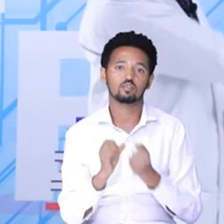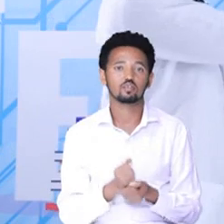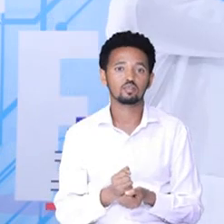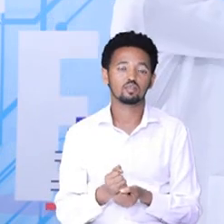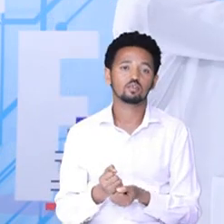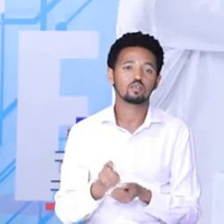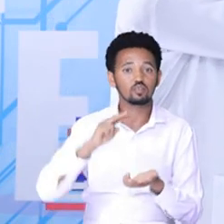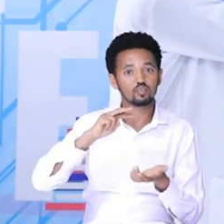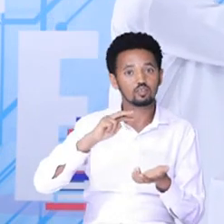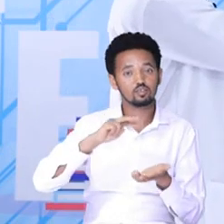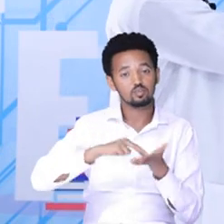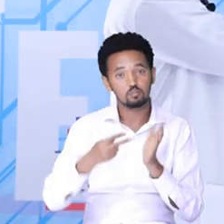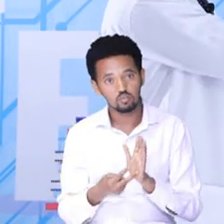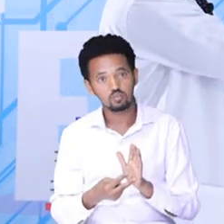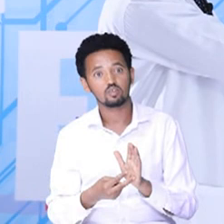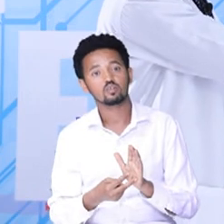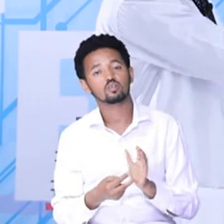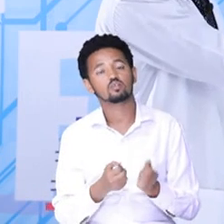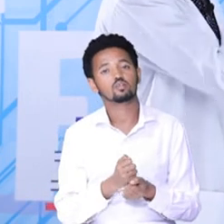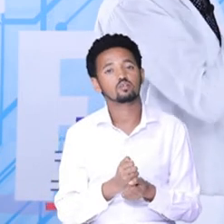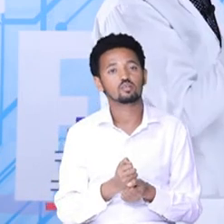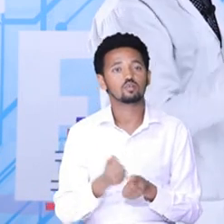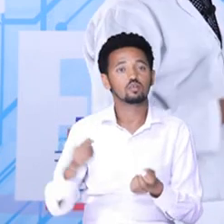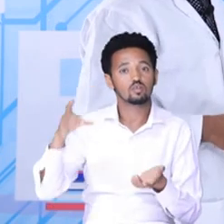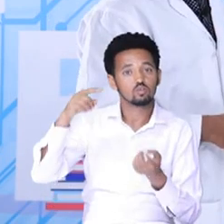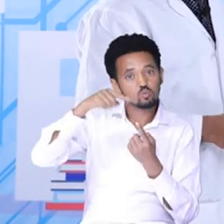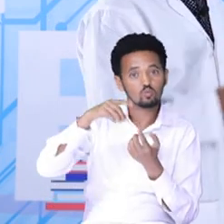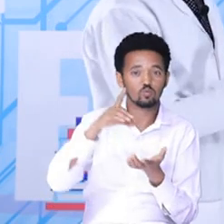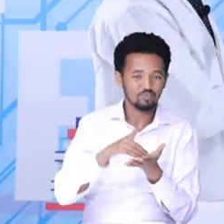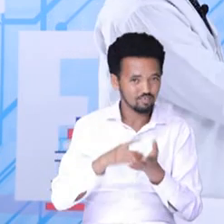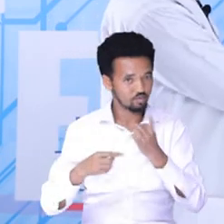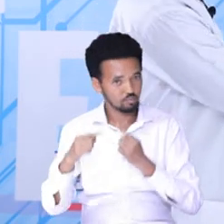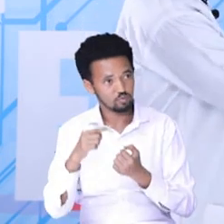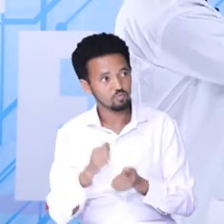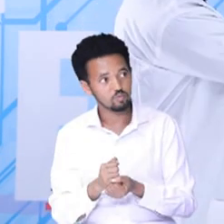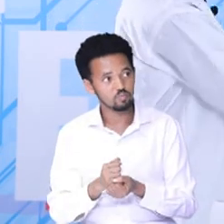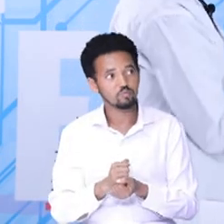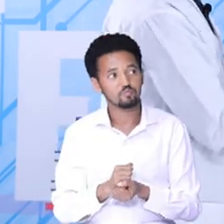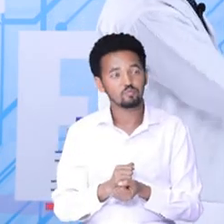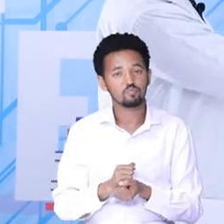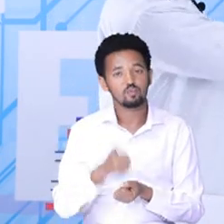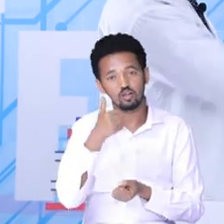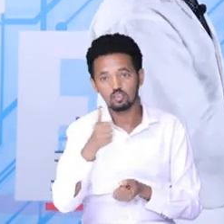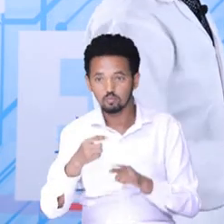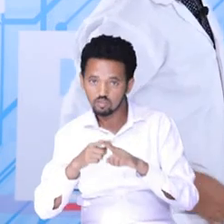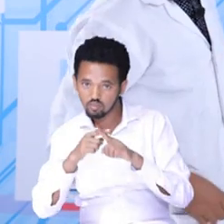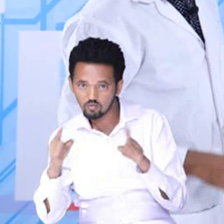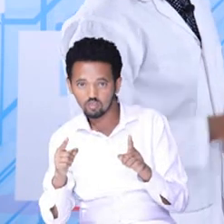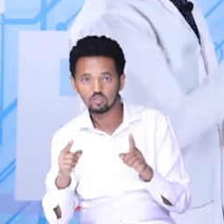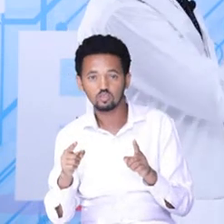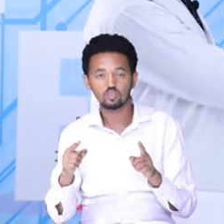Therefore, the first reason is the road system, which radiates from Addis Ababa to different